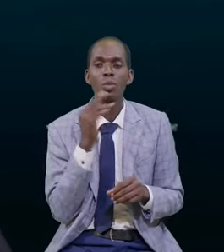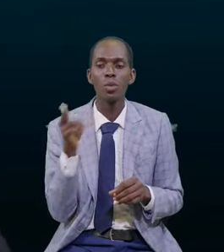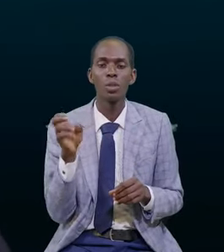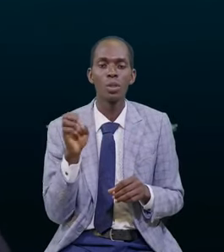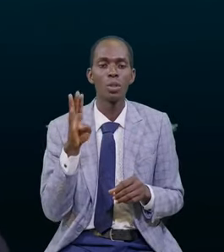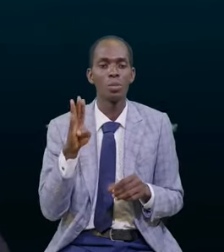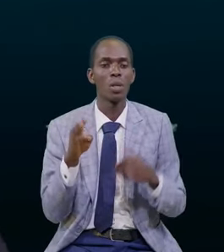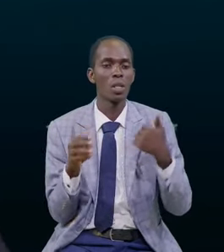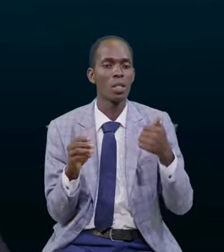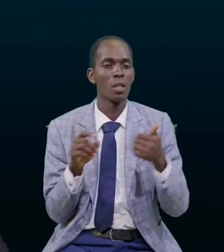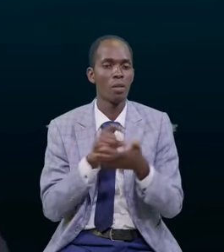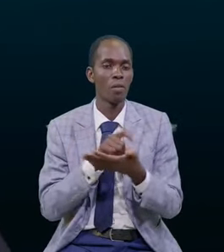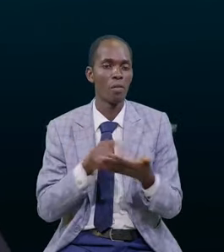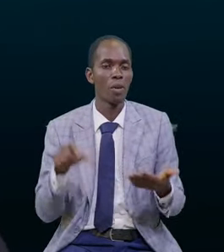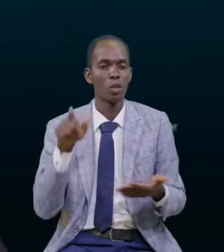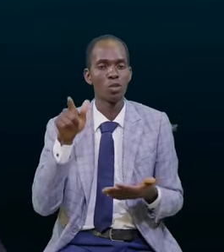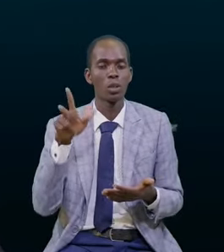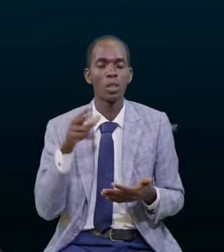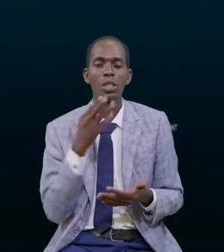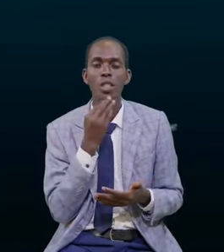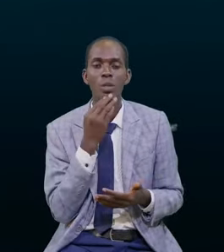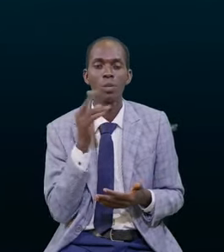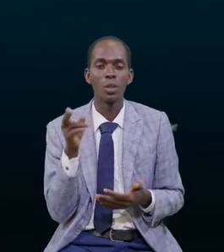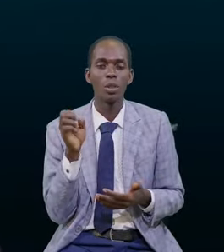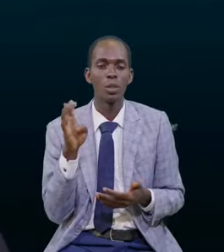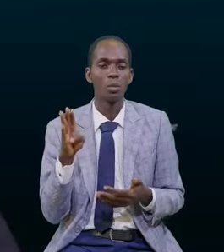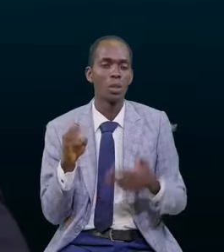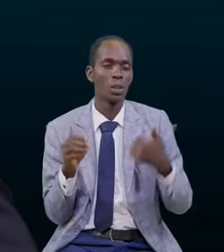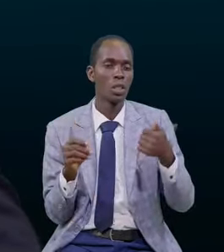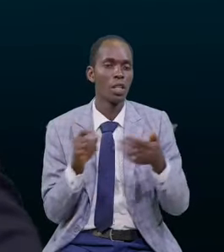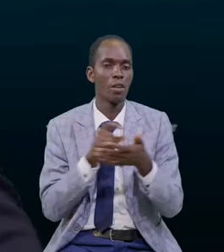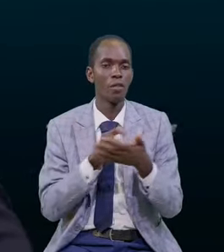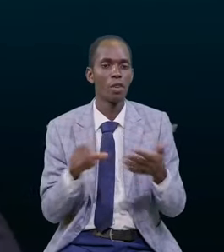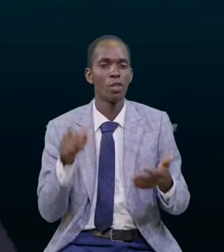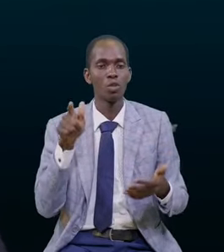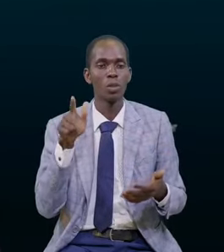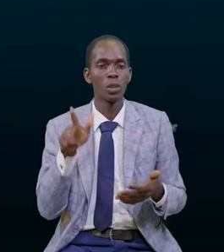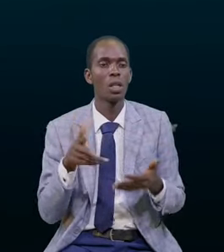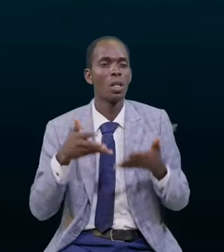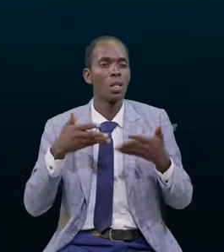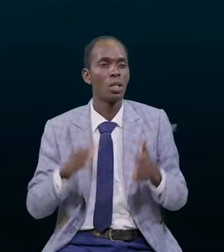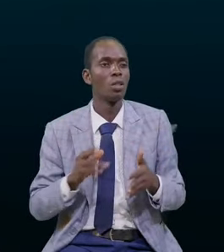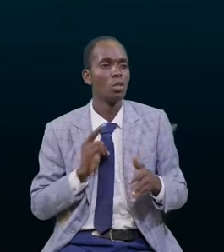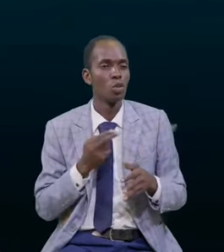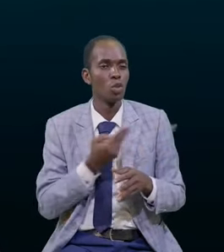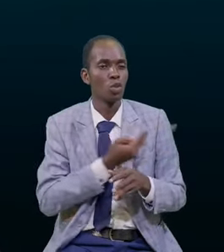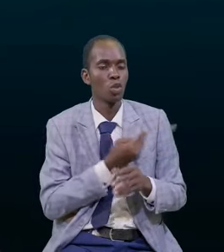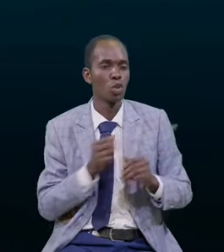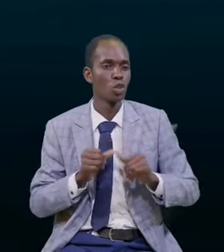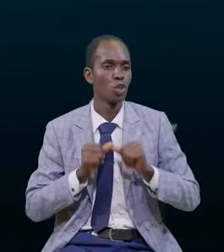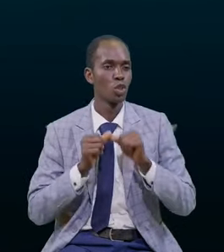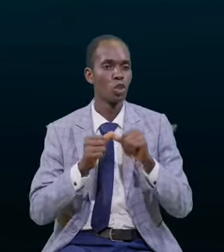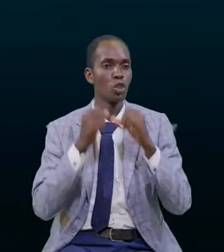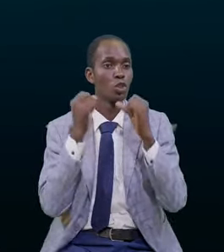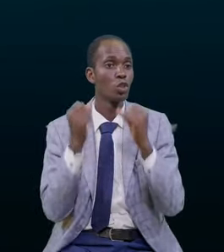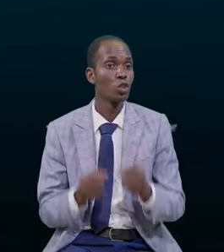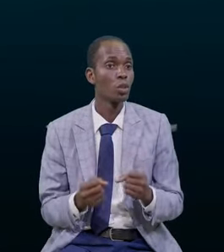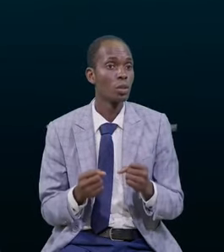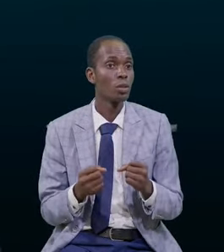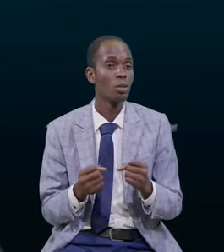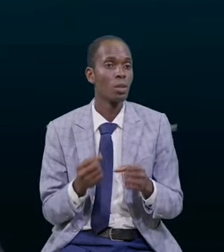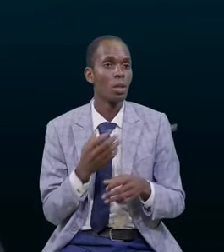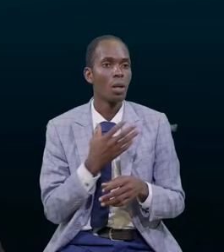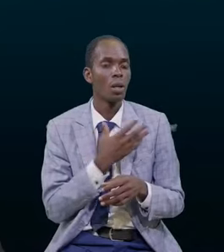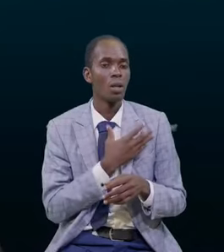23 Hebrews 10 and from verse 23 let us hold fast the profession of our faith without